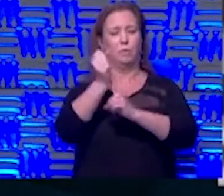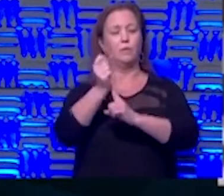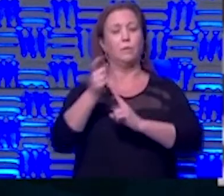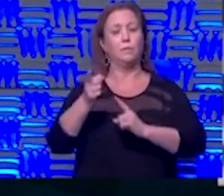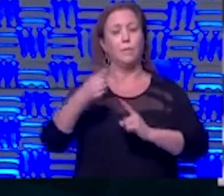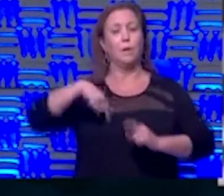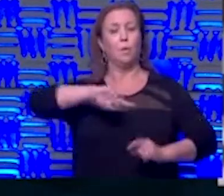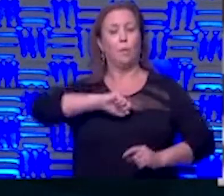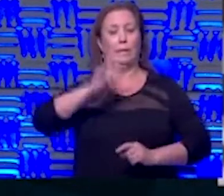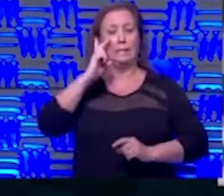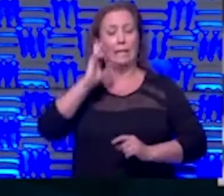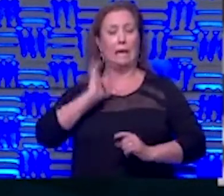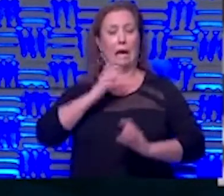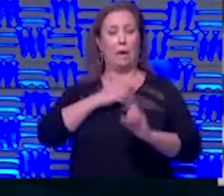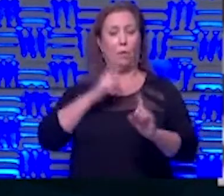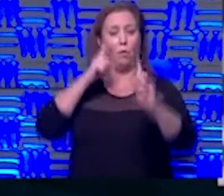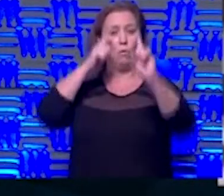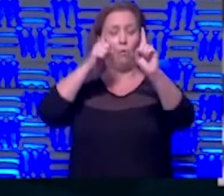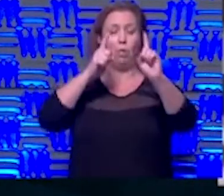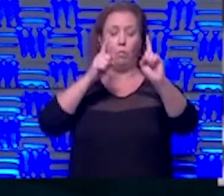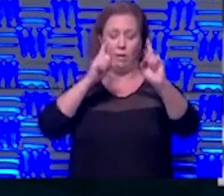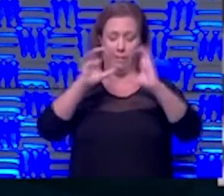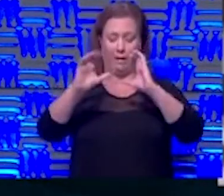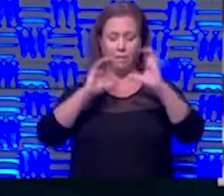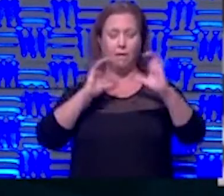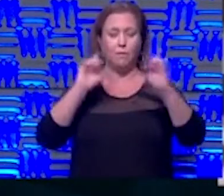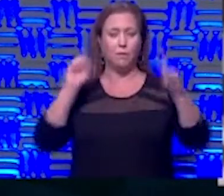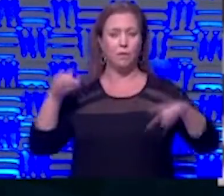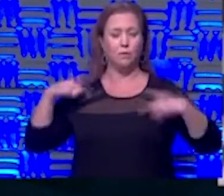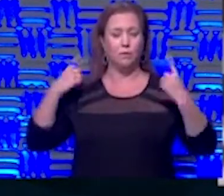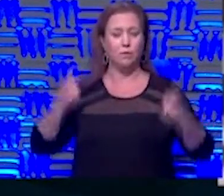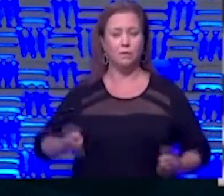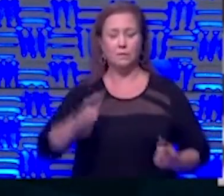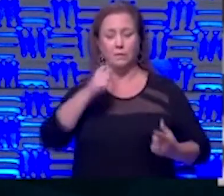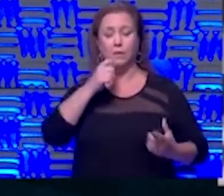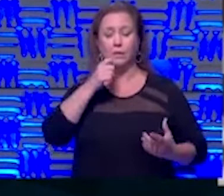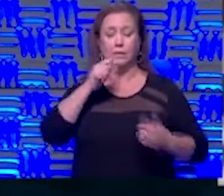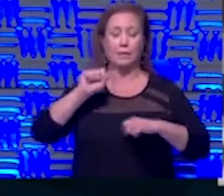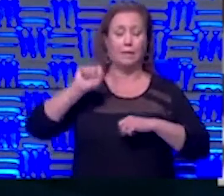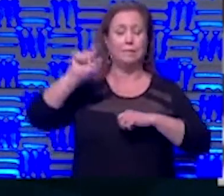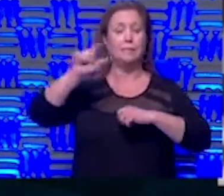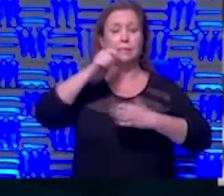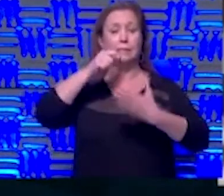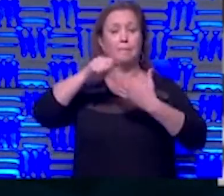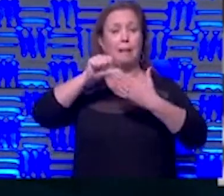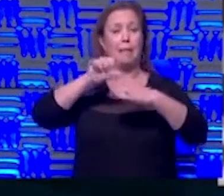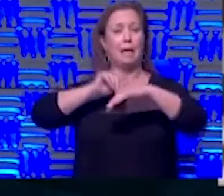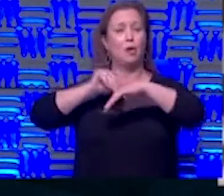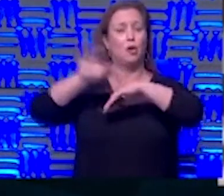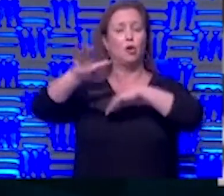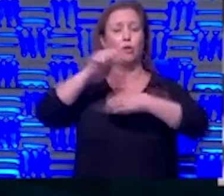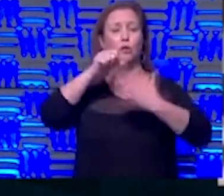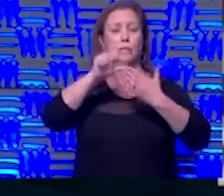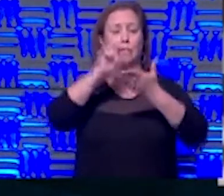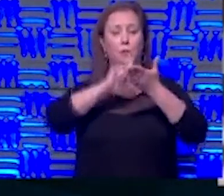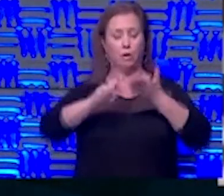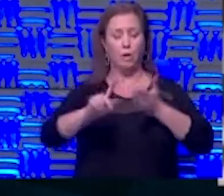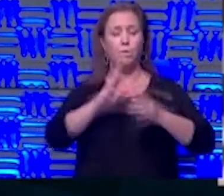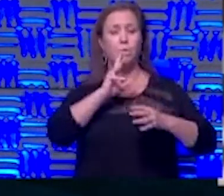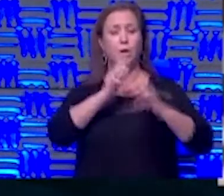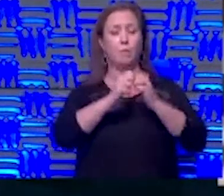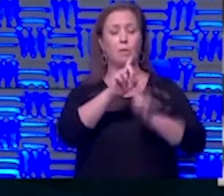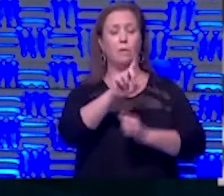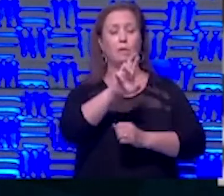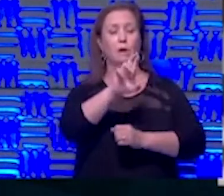certainly see our goal. We've had conversations since my letter to the Secretary, with Dr. Stone, and with